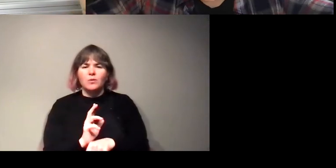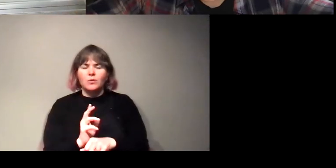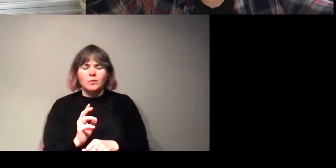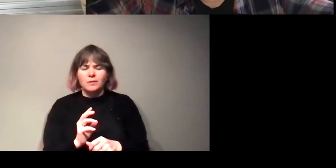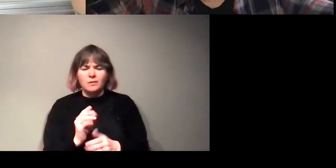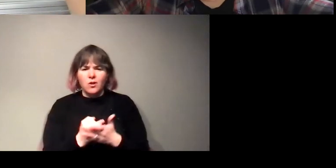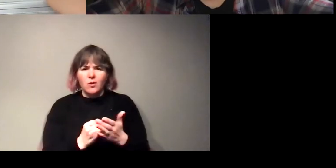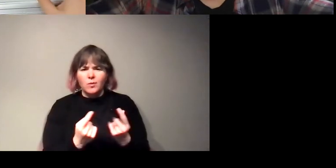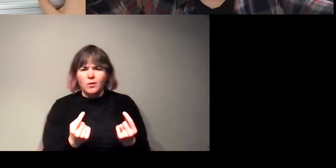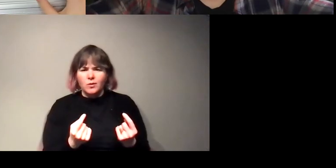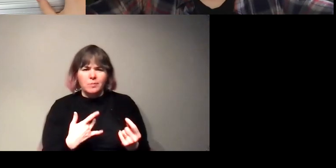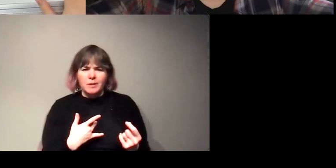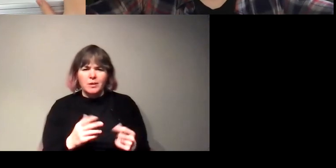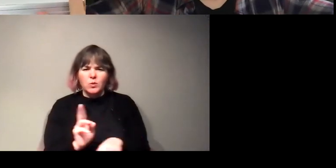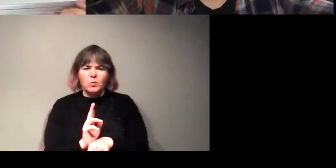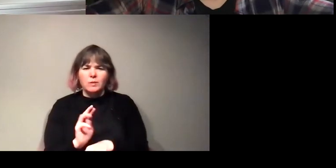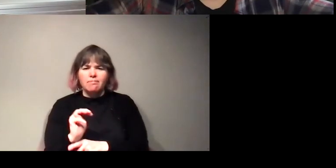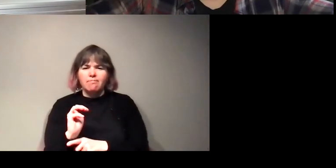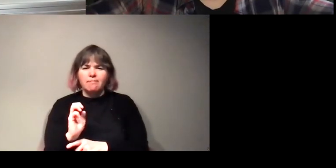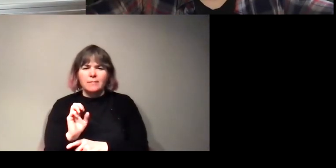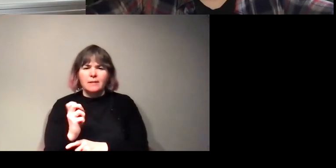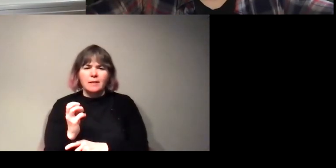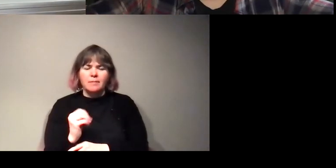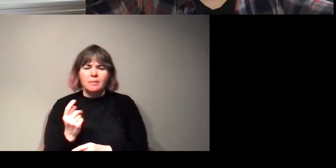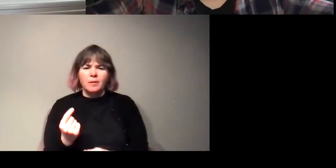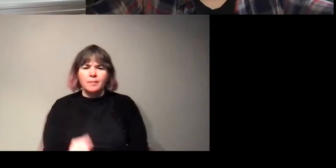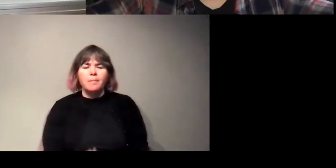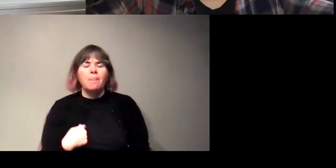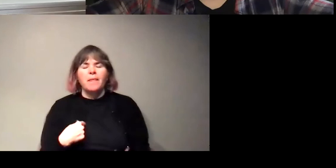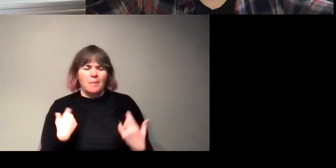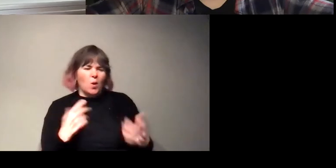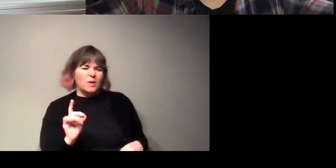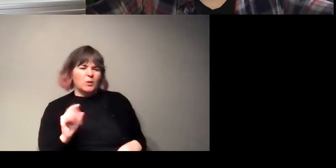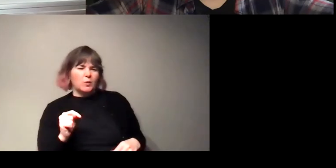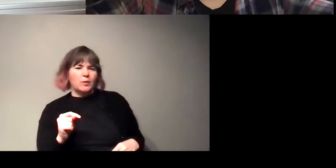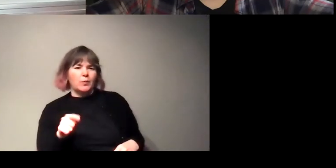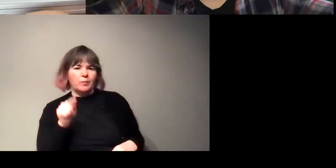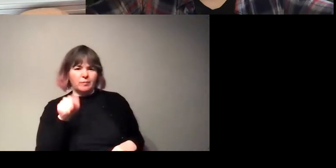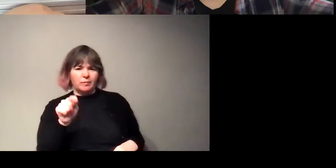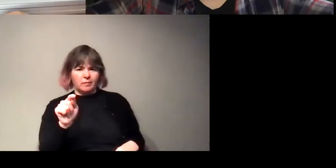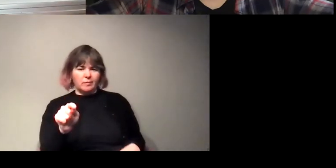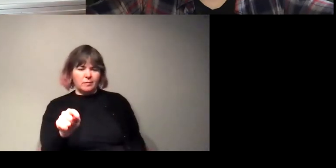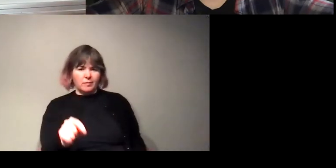All right. So I might do this. So these